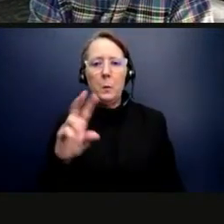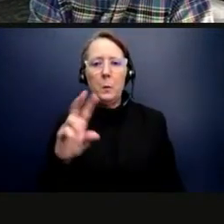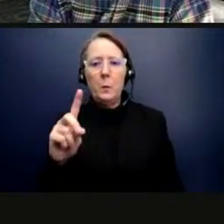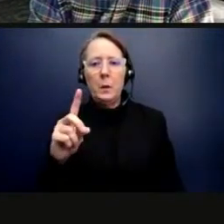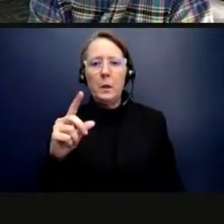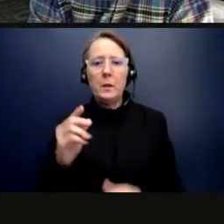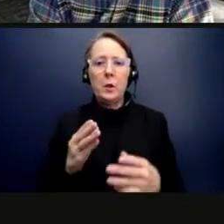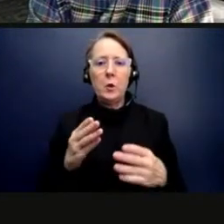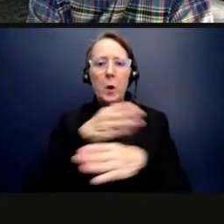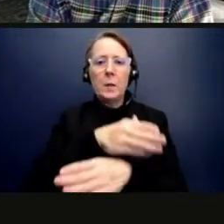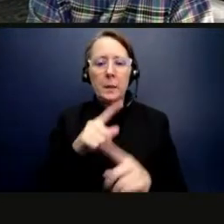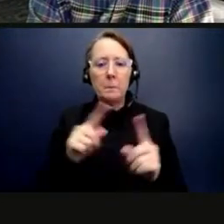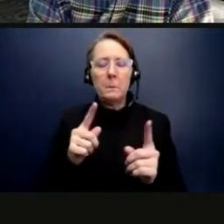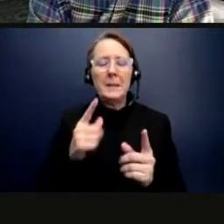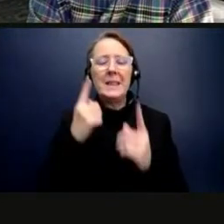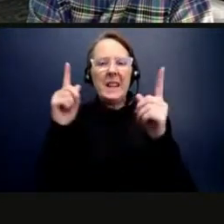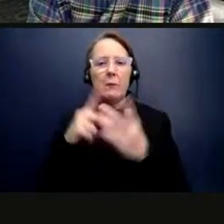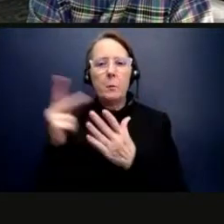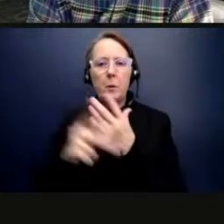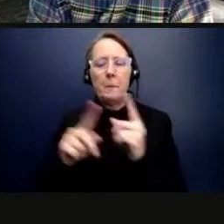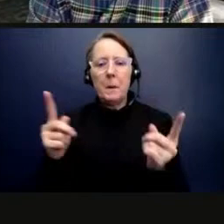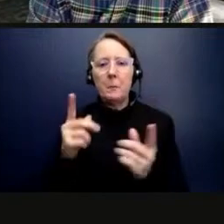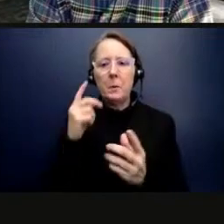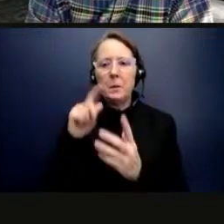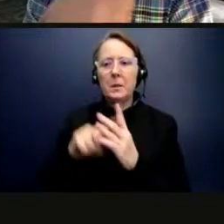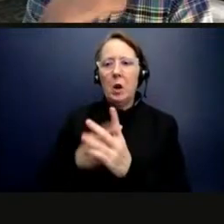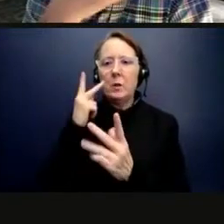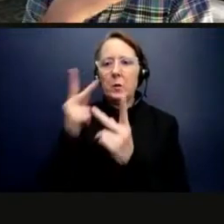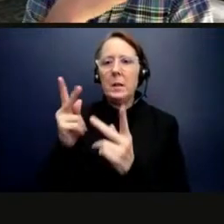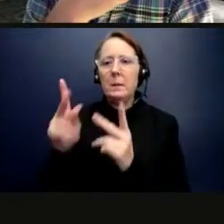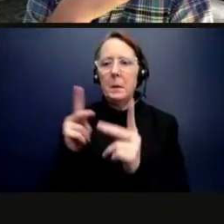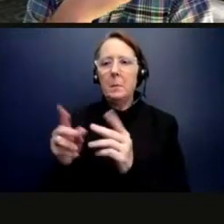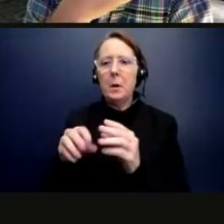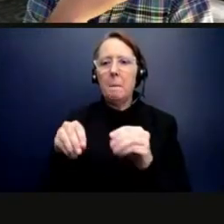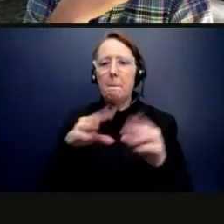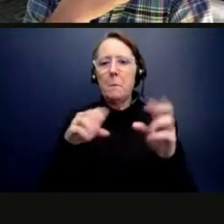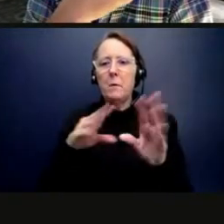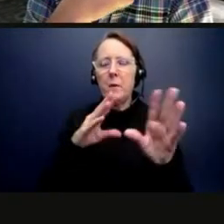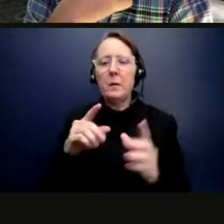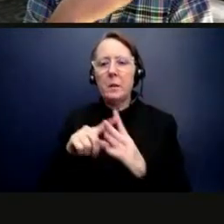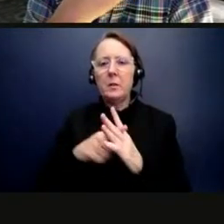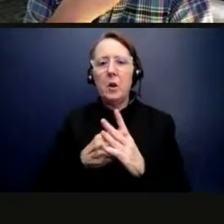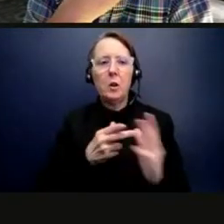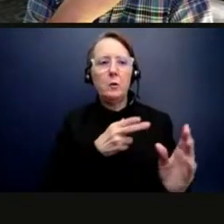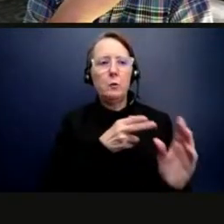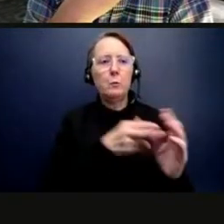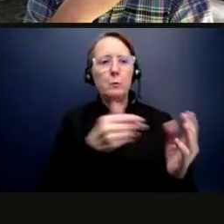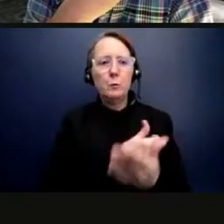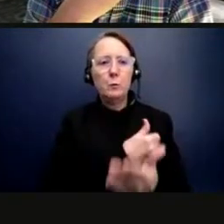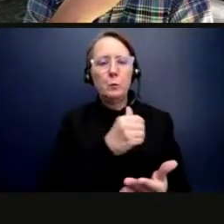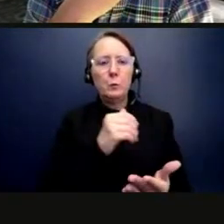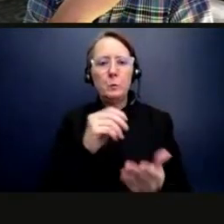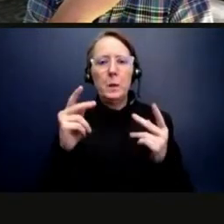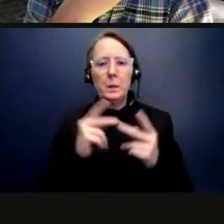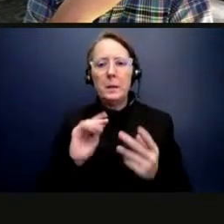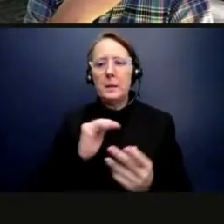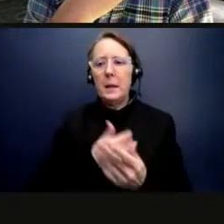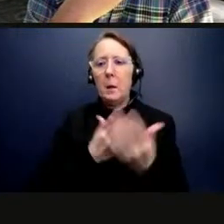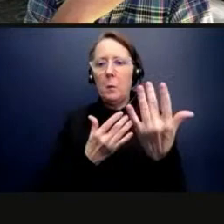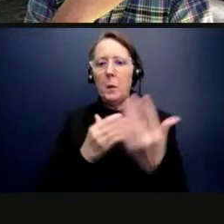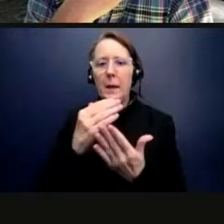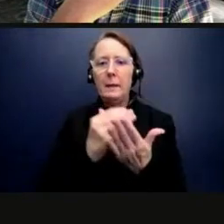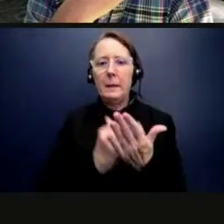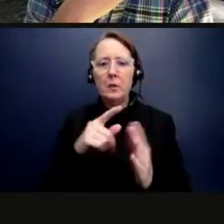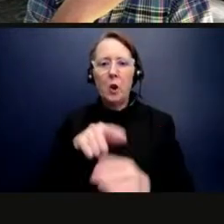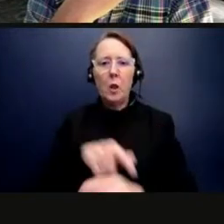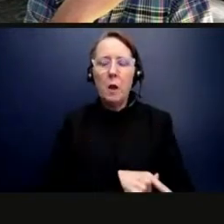but we're just starting to see those move out of that facility and starting to recycle into new. Our waiting lists are long, but we're